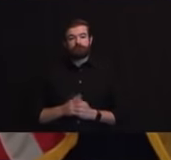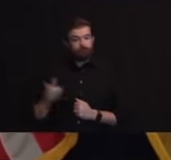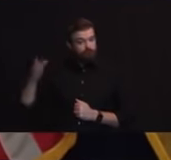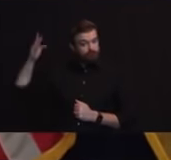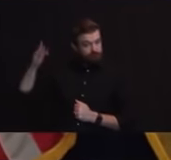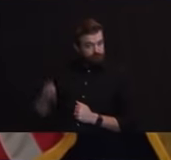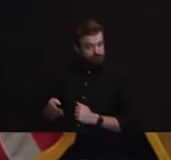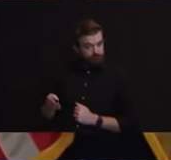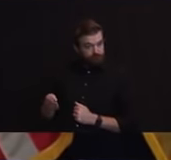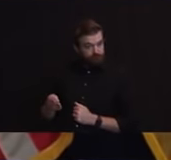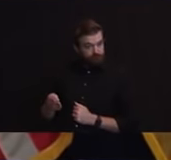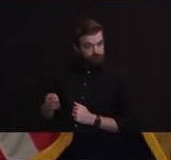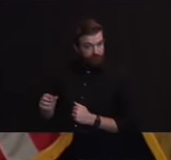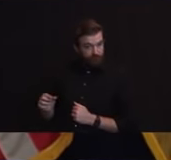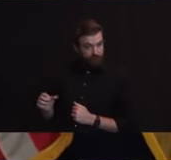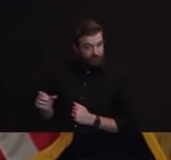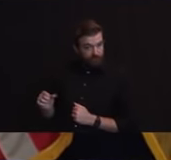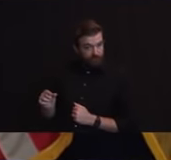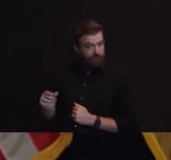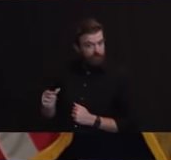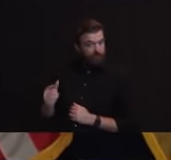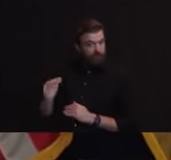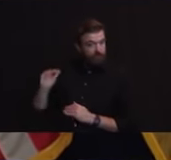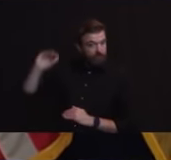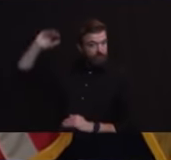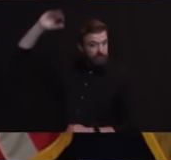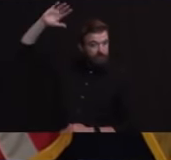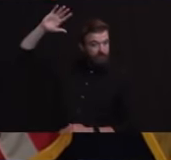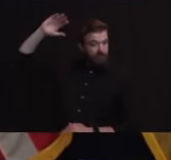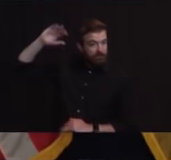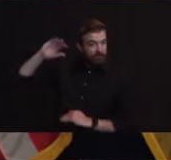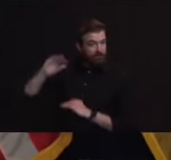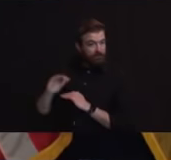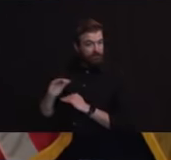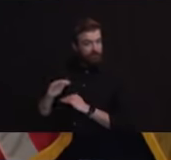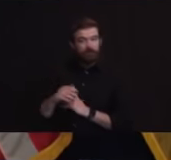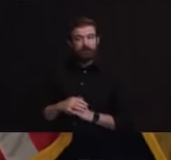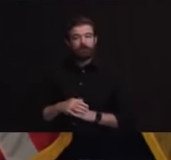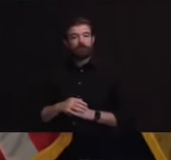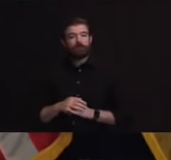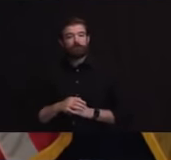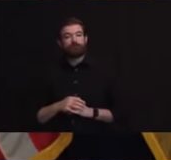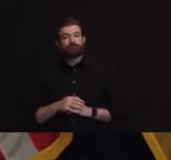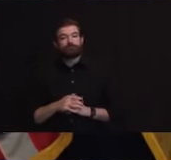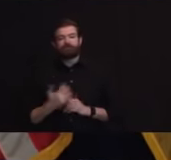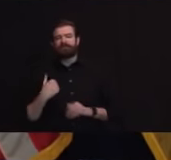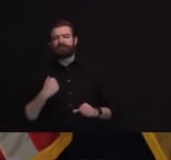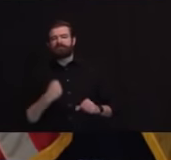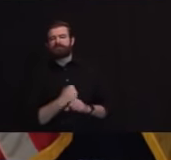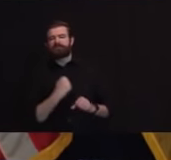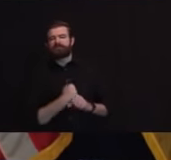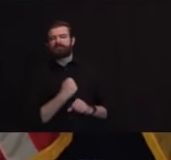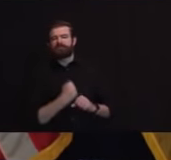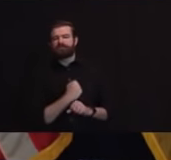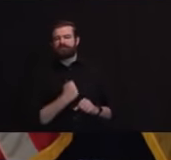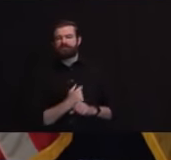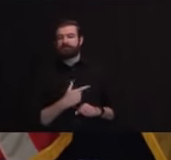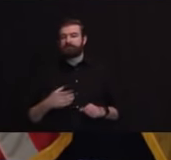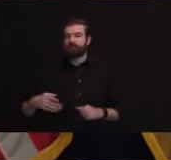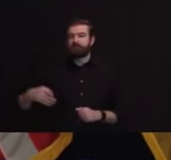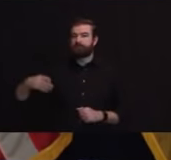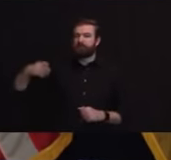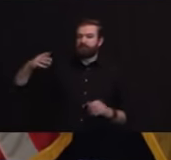but we do list in our guidance exactly how far they can be, and you do have to worry about getting too close to the ceiling because it can become a fire